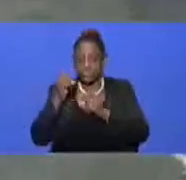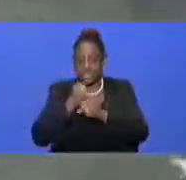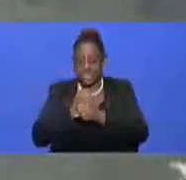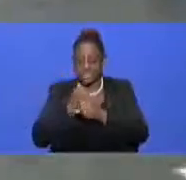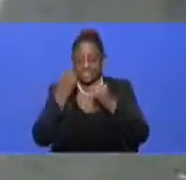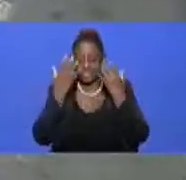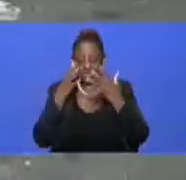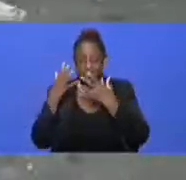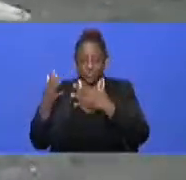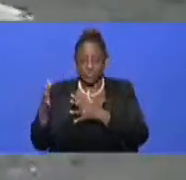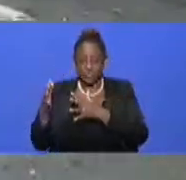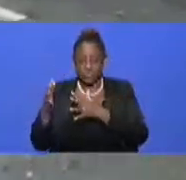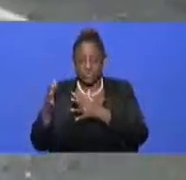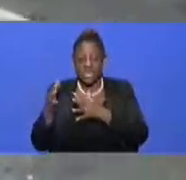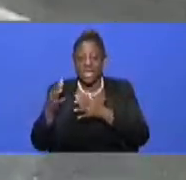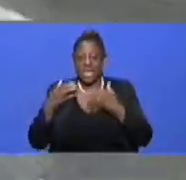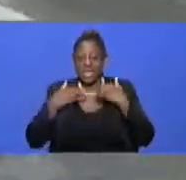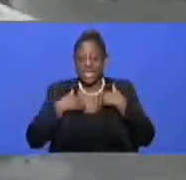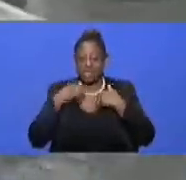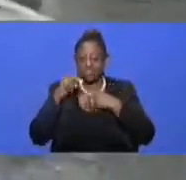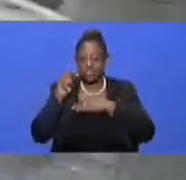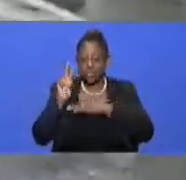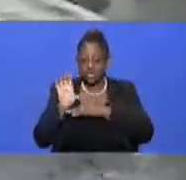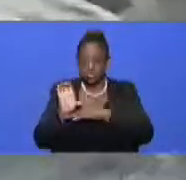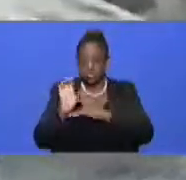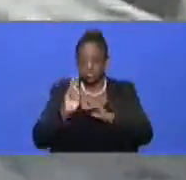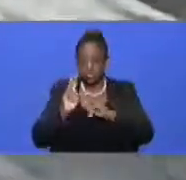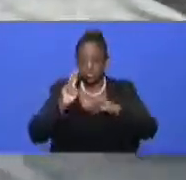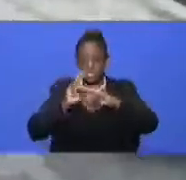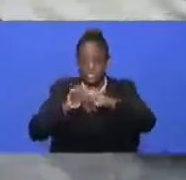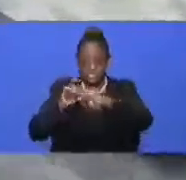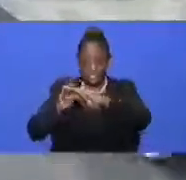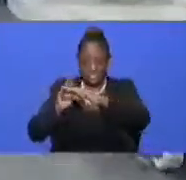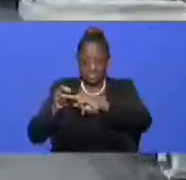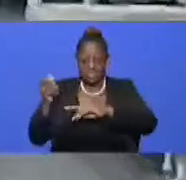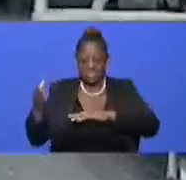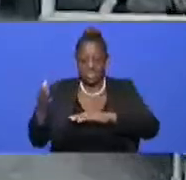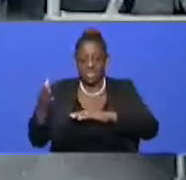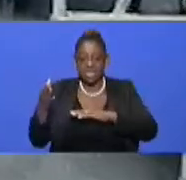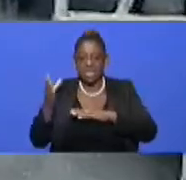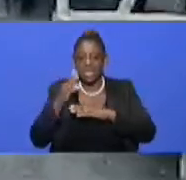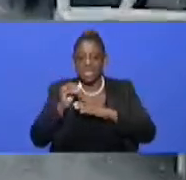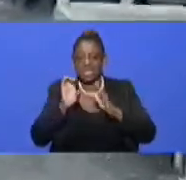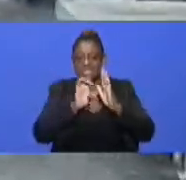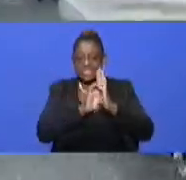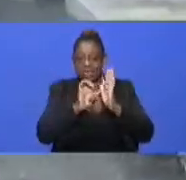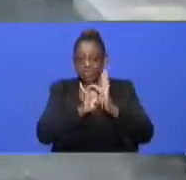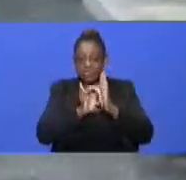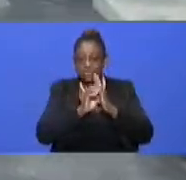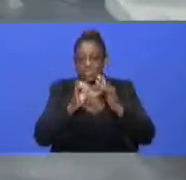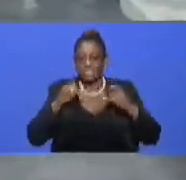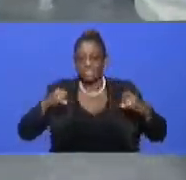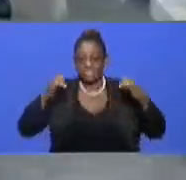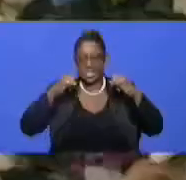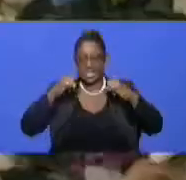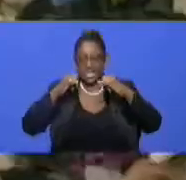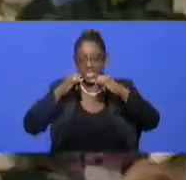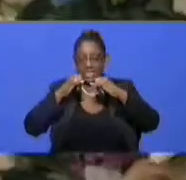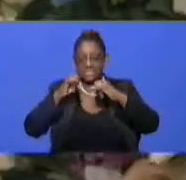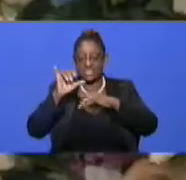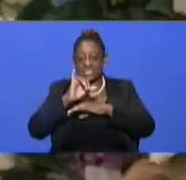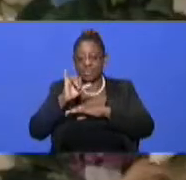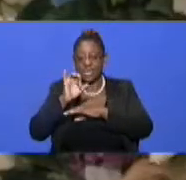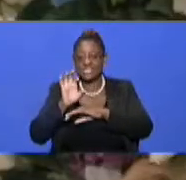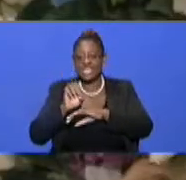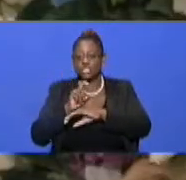complete, seat 200 people in the departure lounge, and it is expected to be a model of the design set for Exuma. This